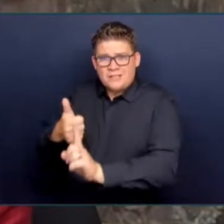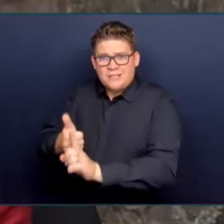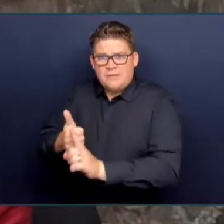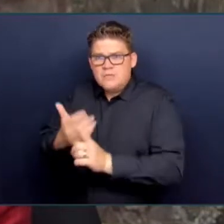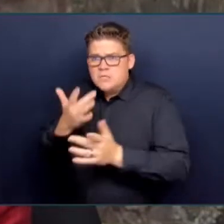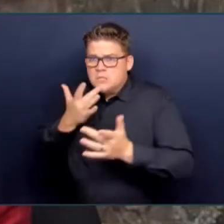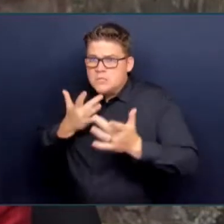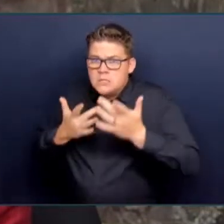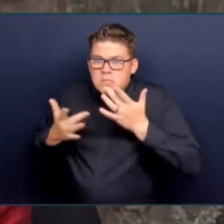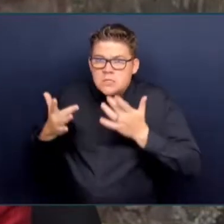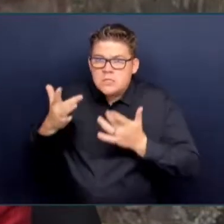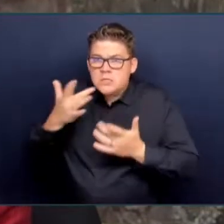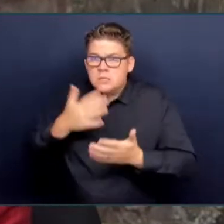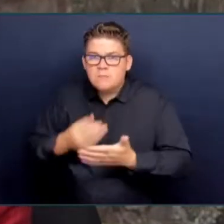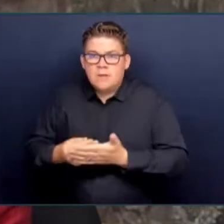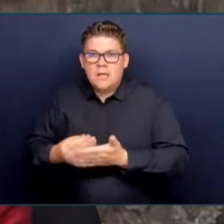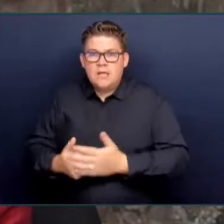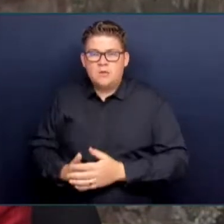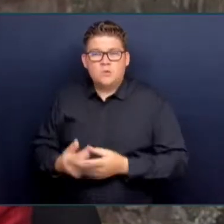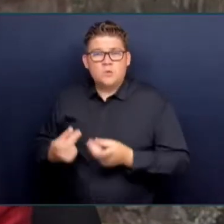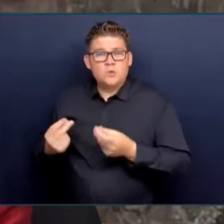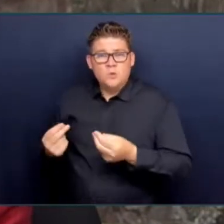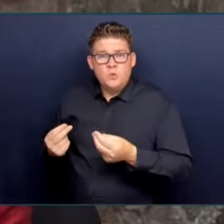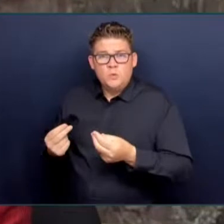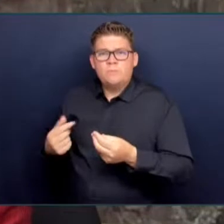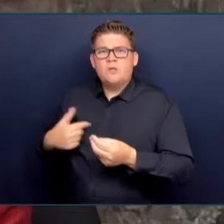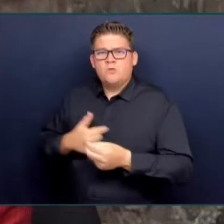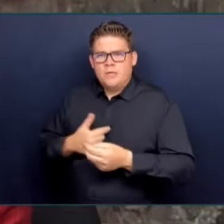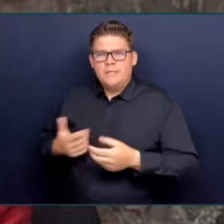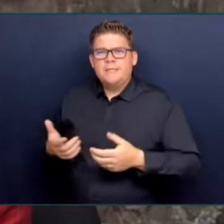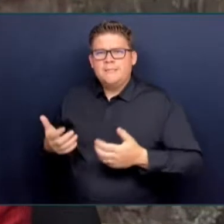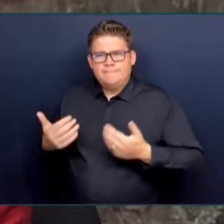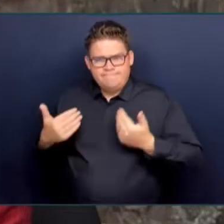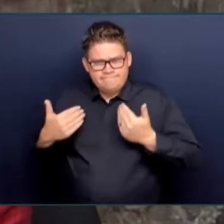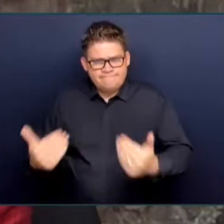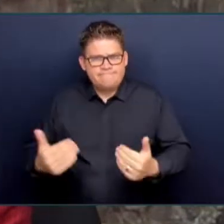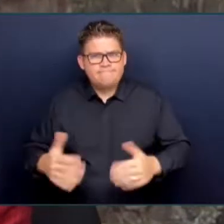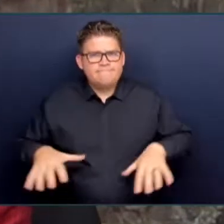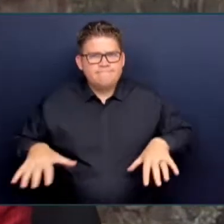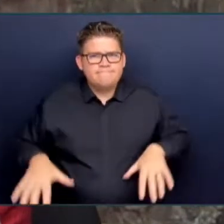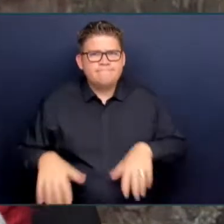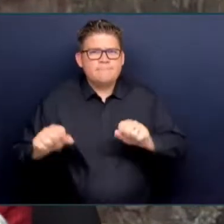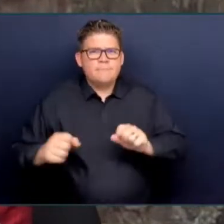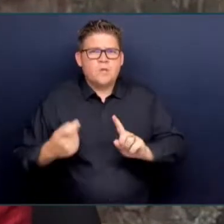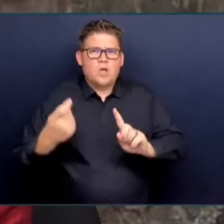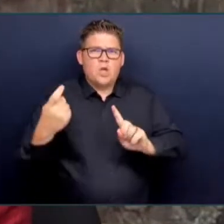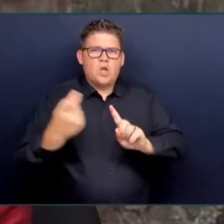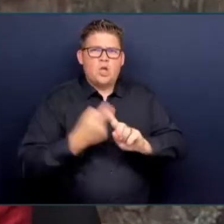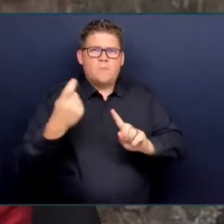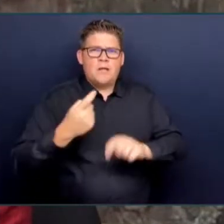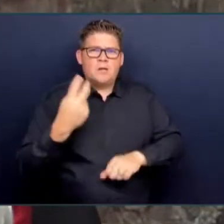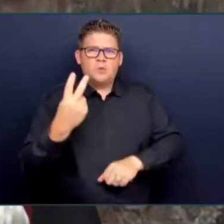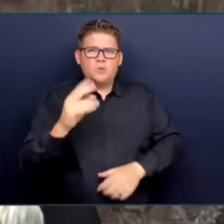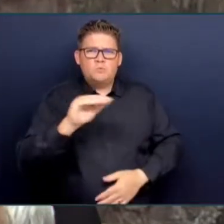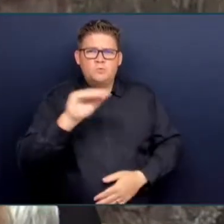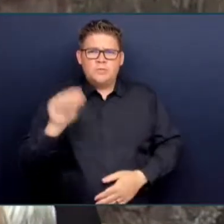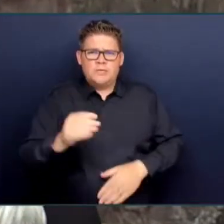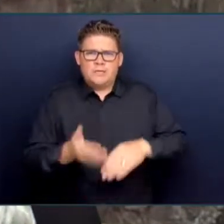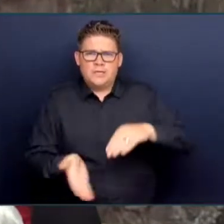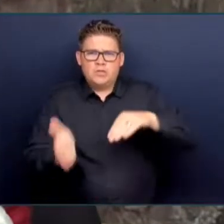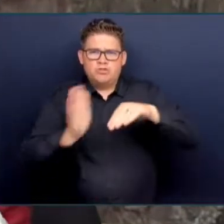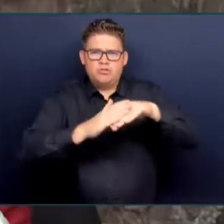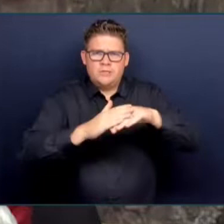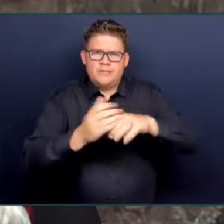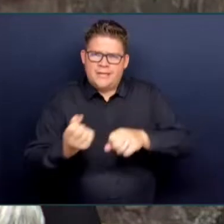We eliminated the automatic 2%. We made sure that that was eliminated. We